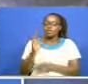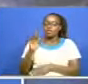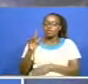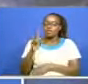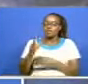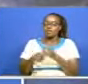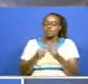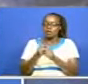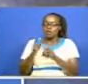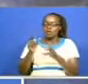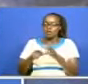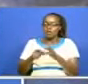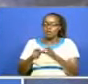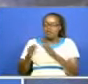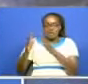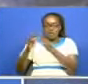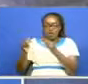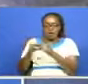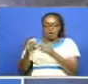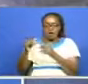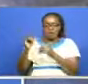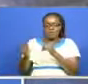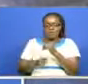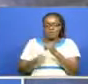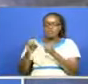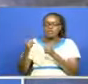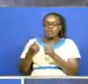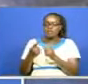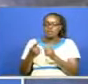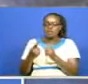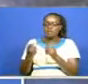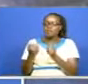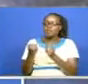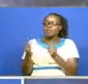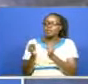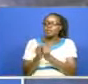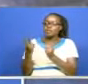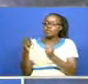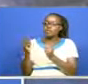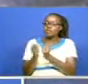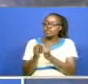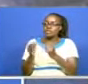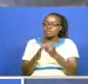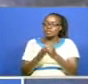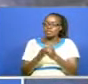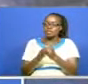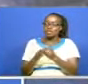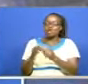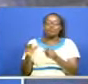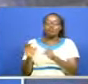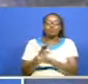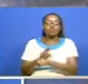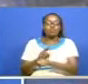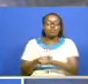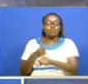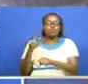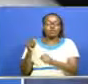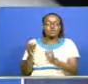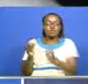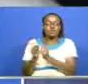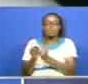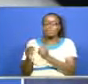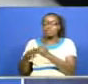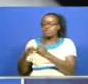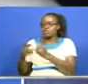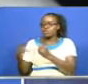Gunners in January 2018 and won the English Premier League Golden Boot in his first full season in 2018-2019.